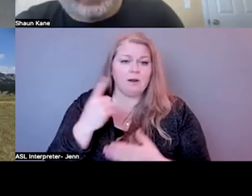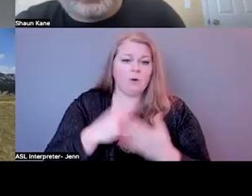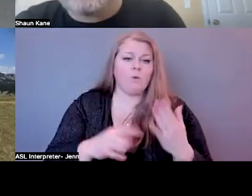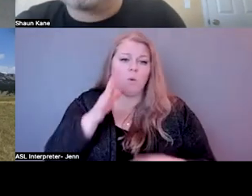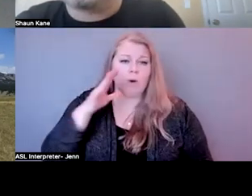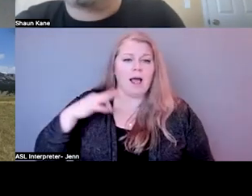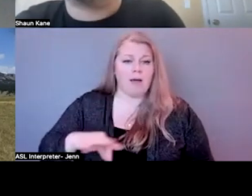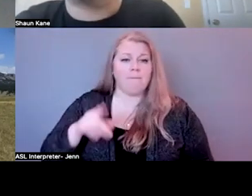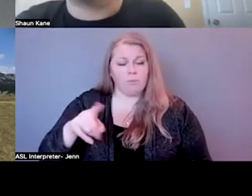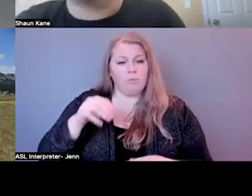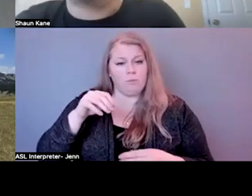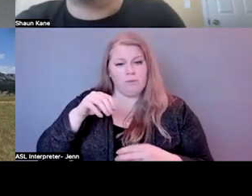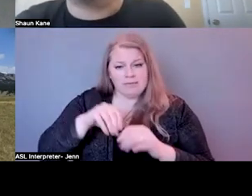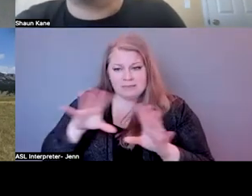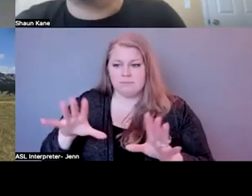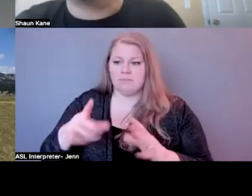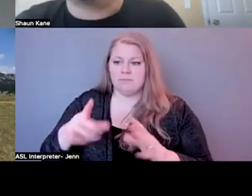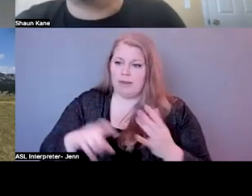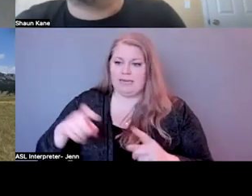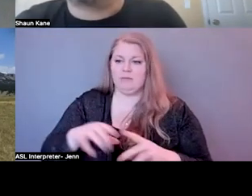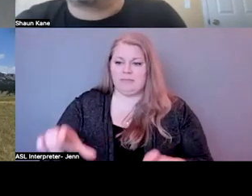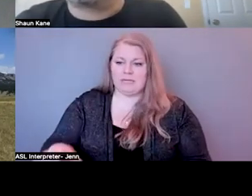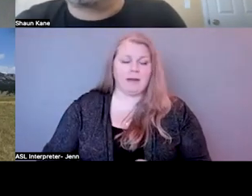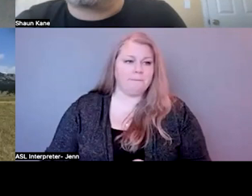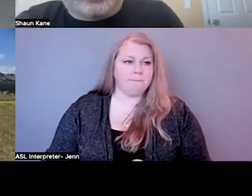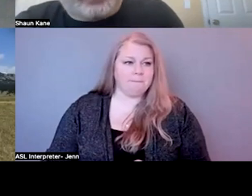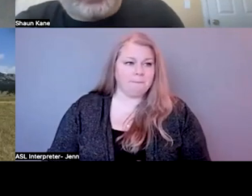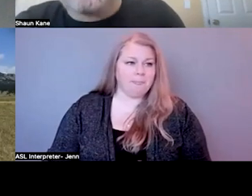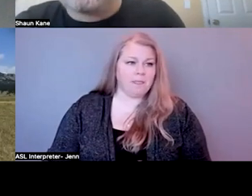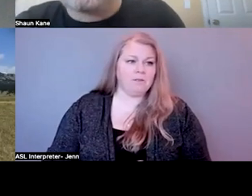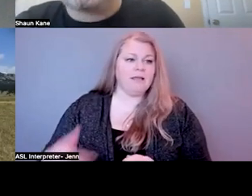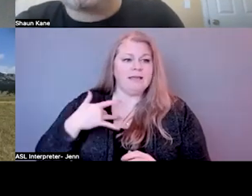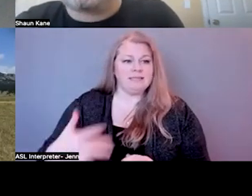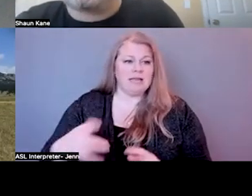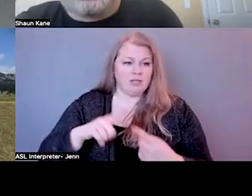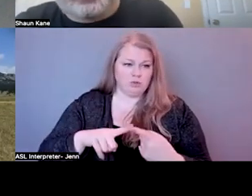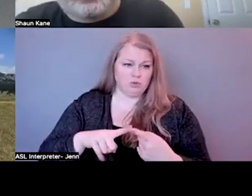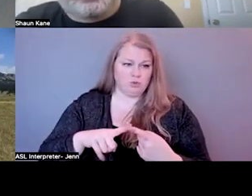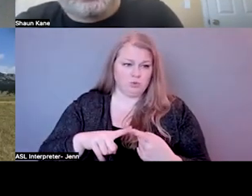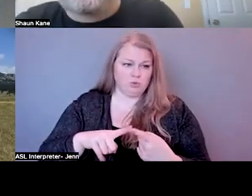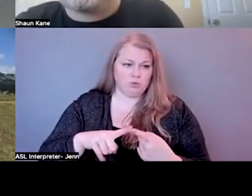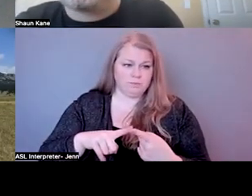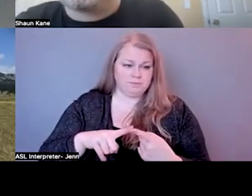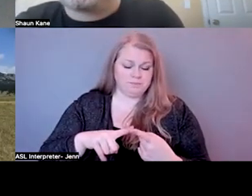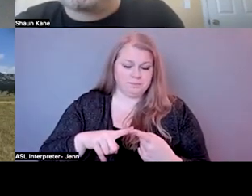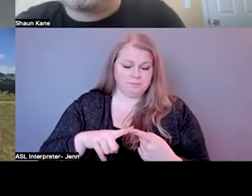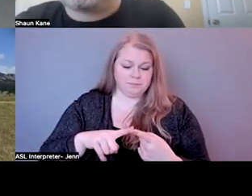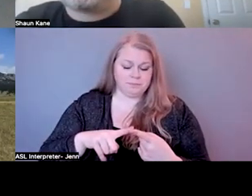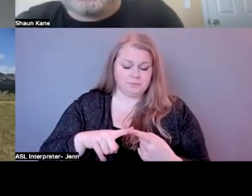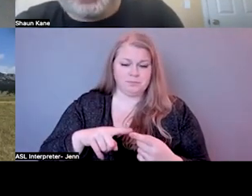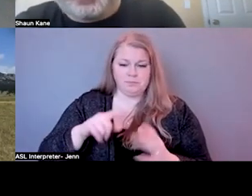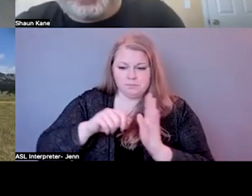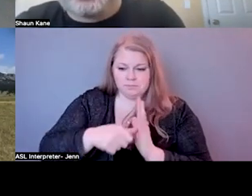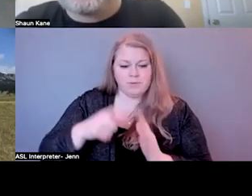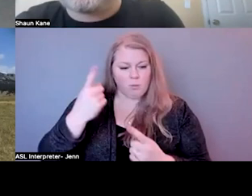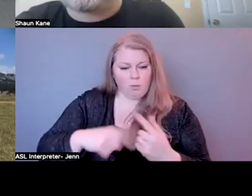you in expressing more clearly what needs to be done. So they tend to start by giving instructions, which are of course taken from documentation